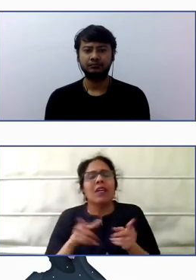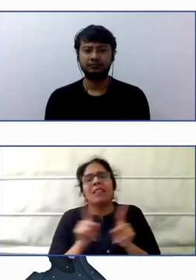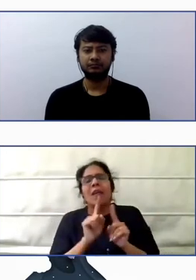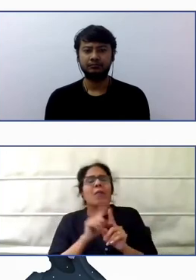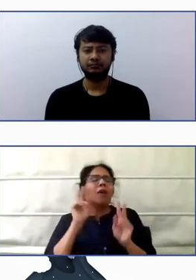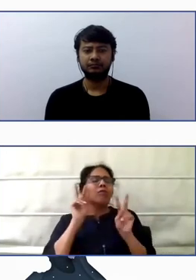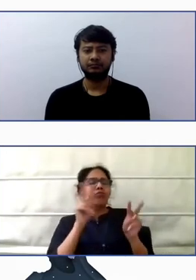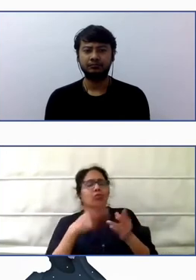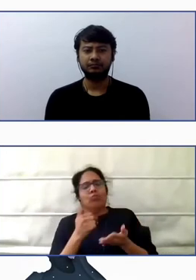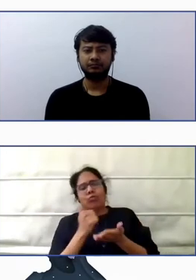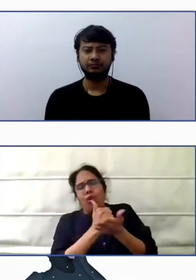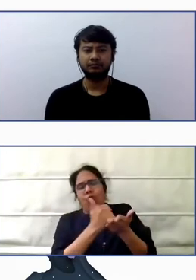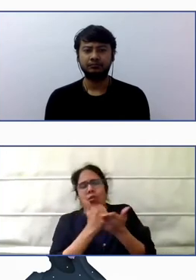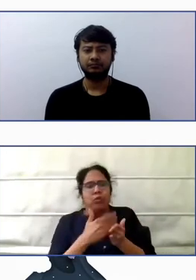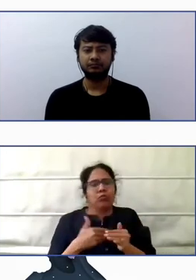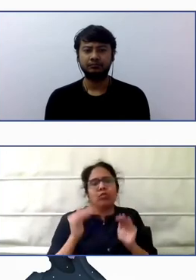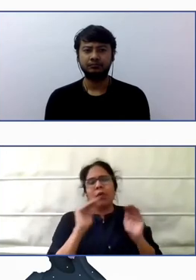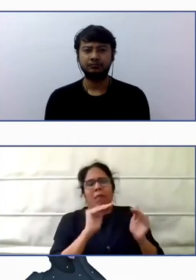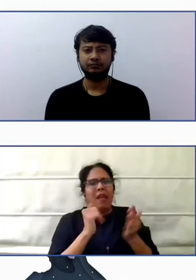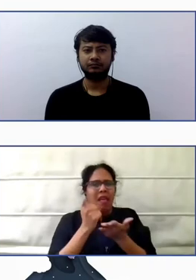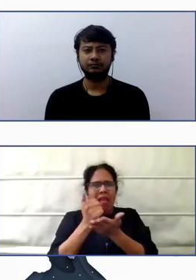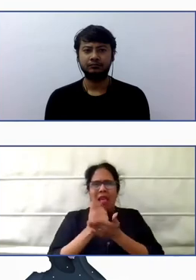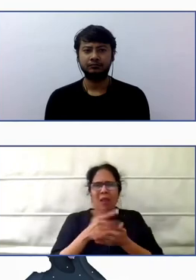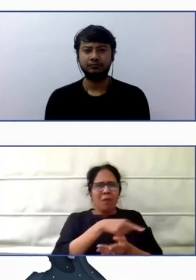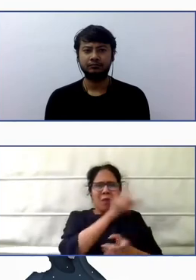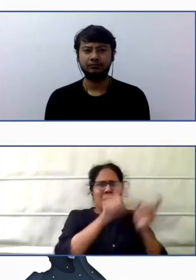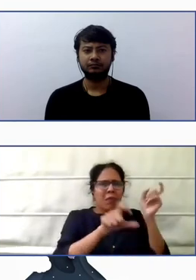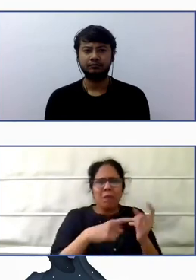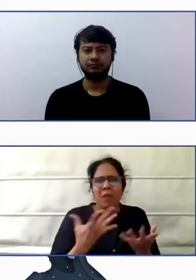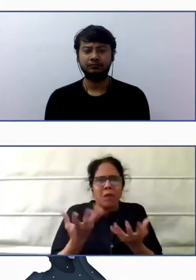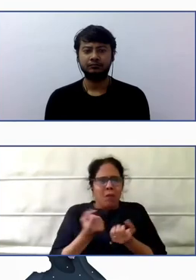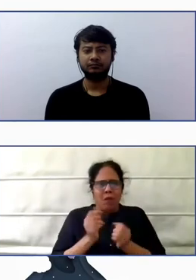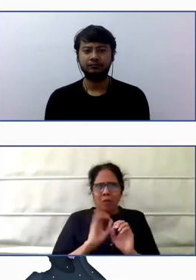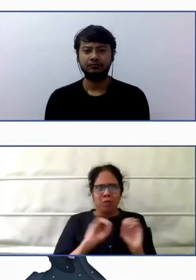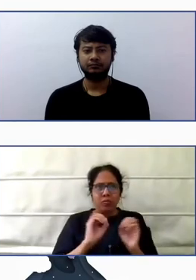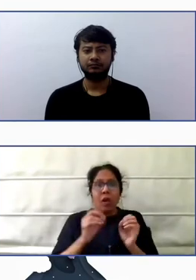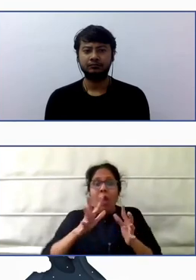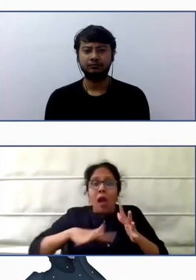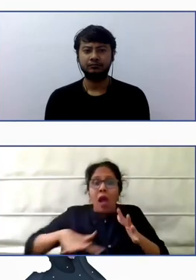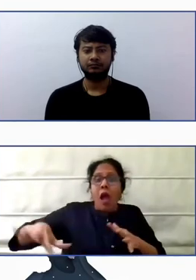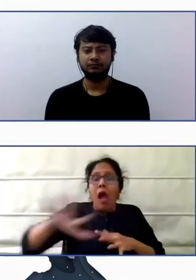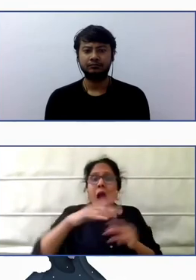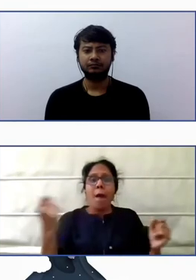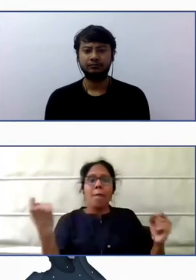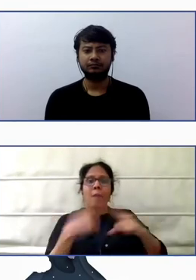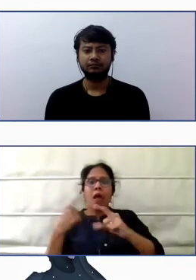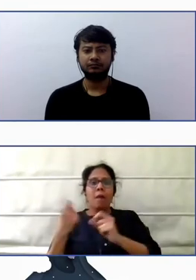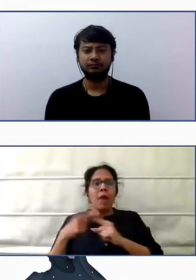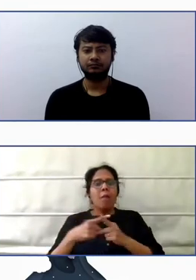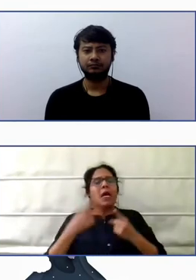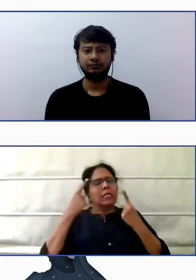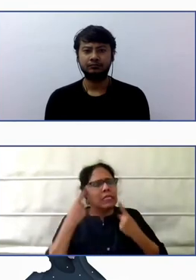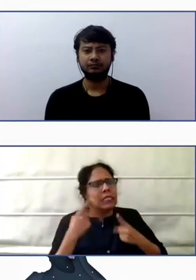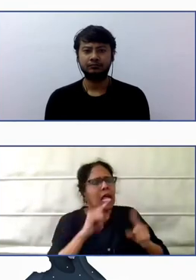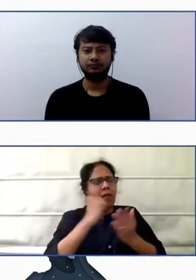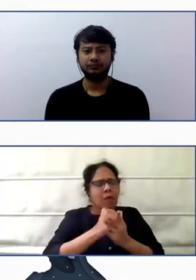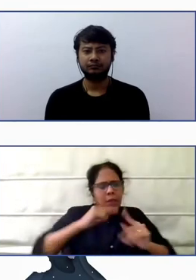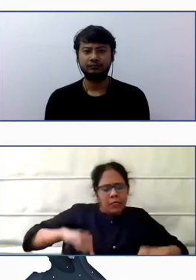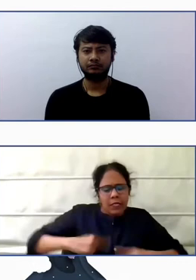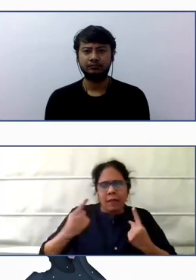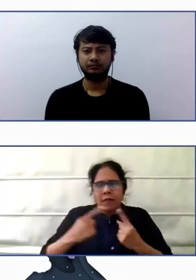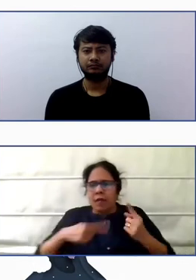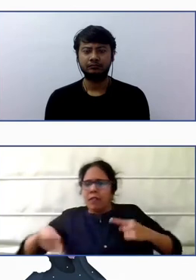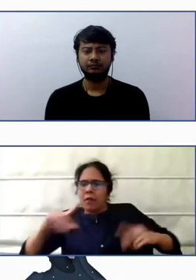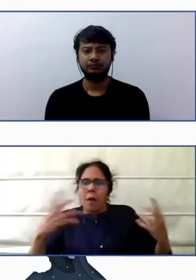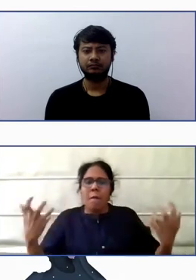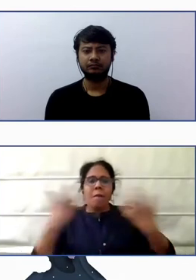going to help people, nobody wants any help. How do we create an ecosystem where people all help themselves? So removing that romantic that we